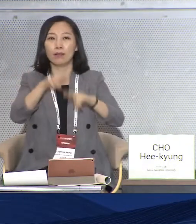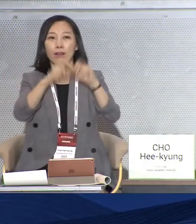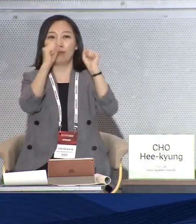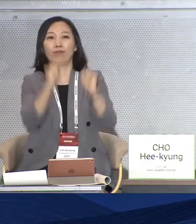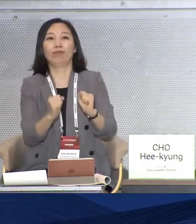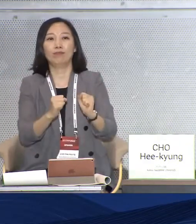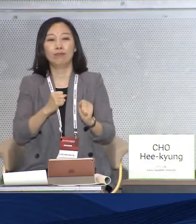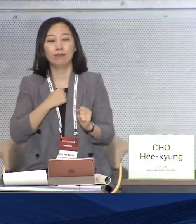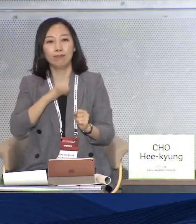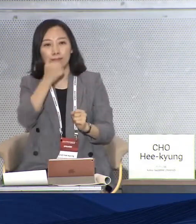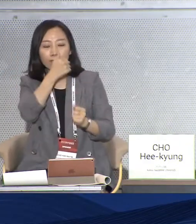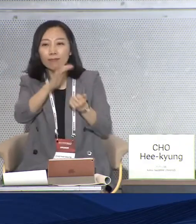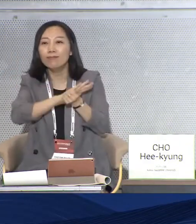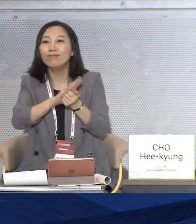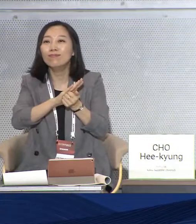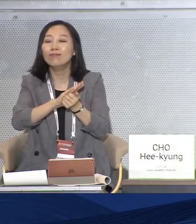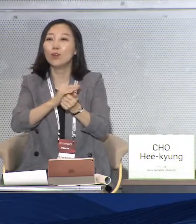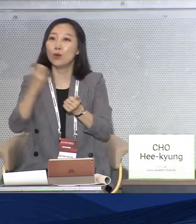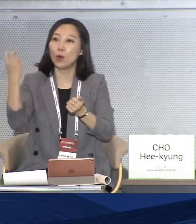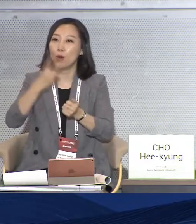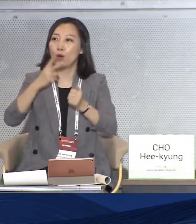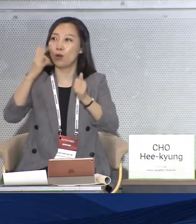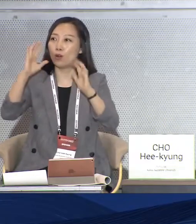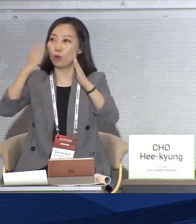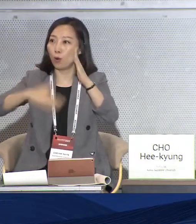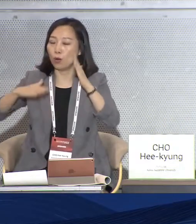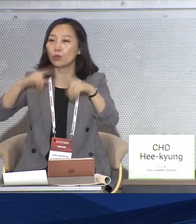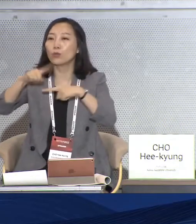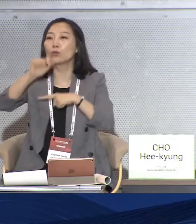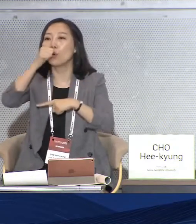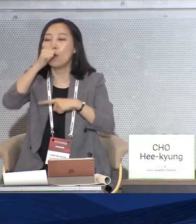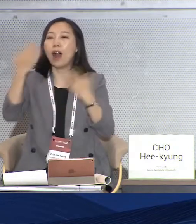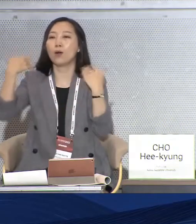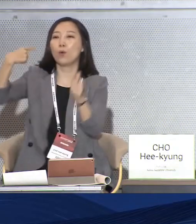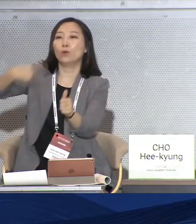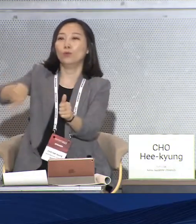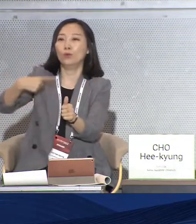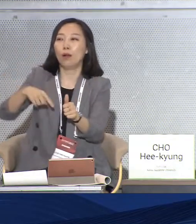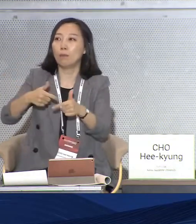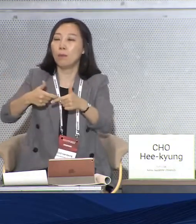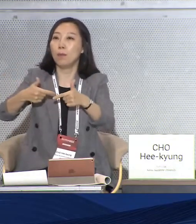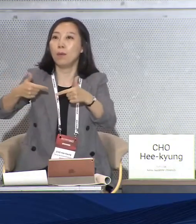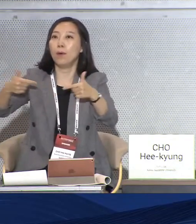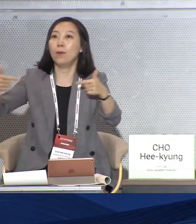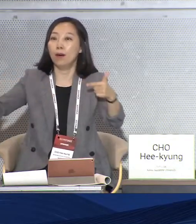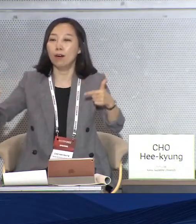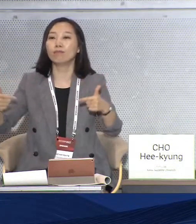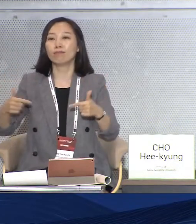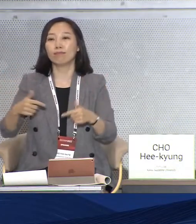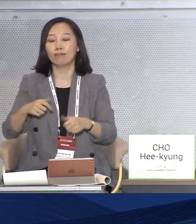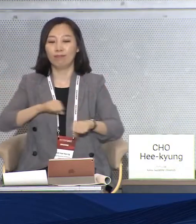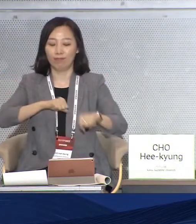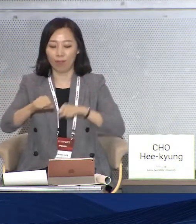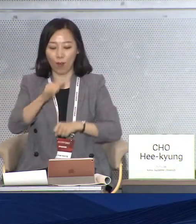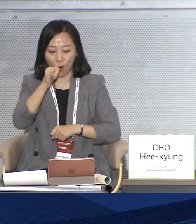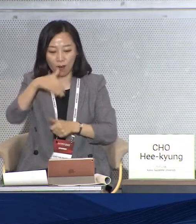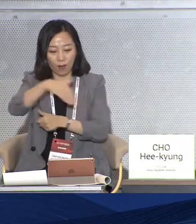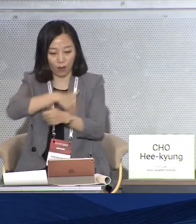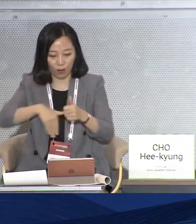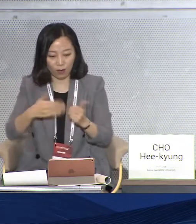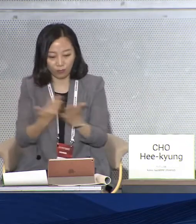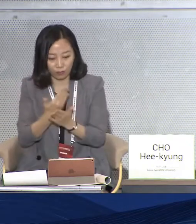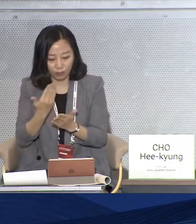National University Hospital or Busan Hospital, you can have sign language interpretation service wherever you